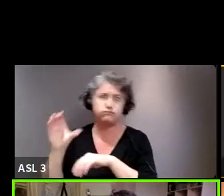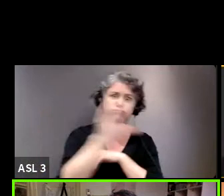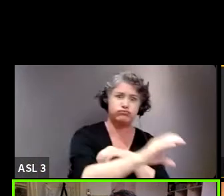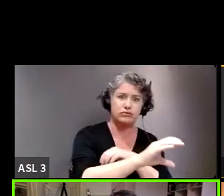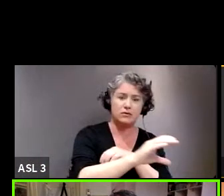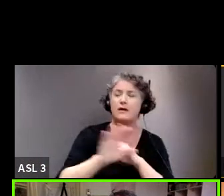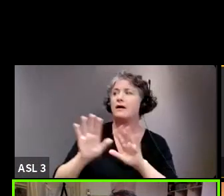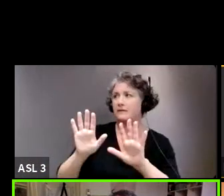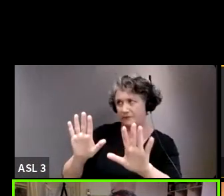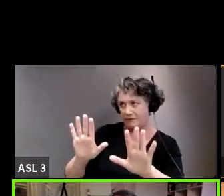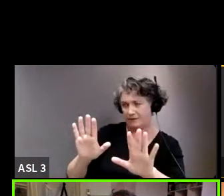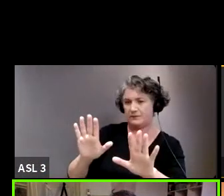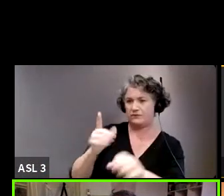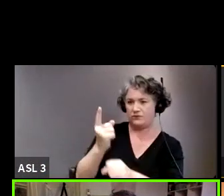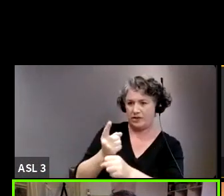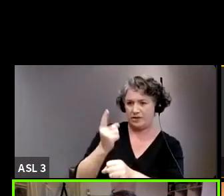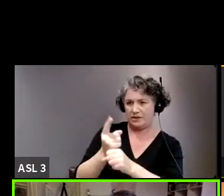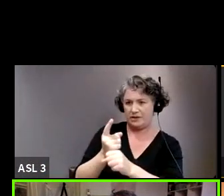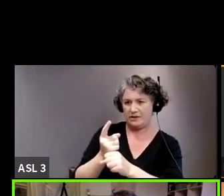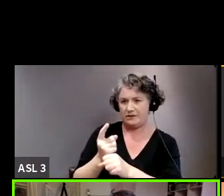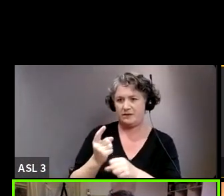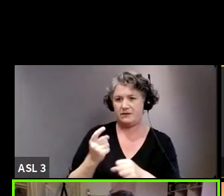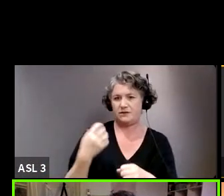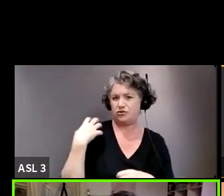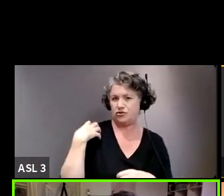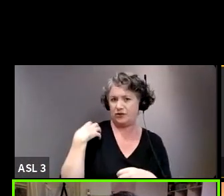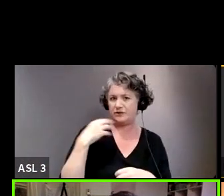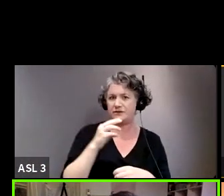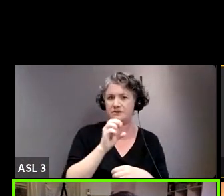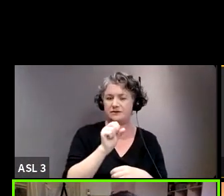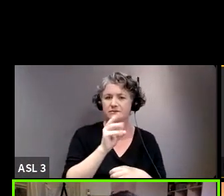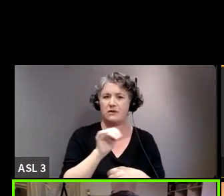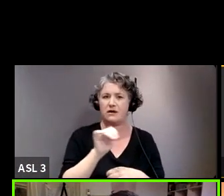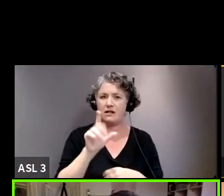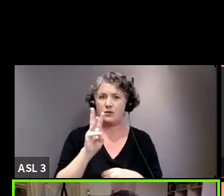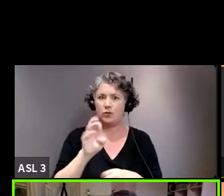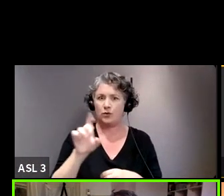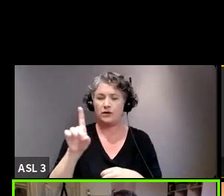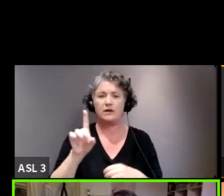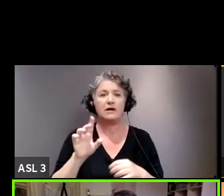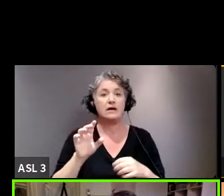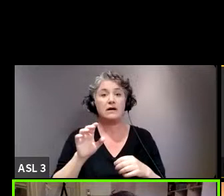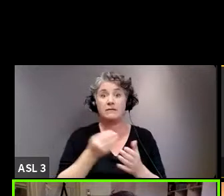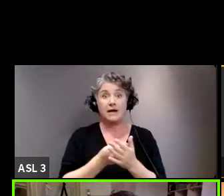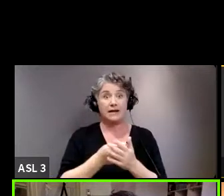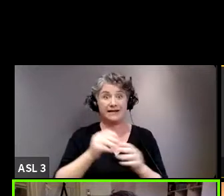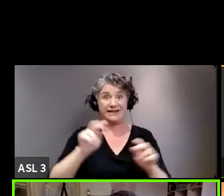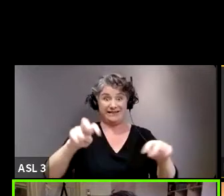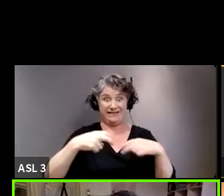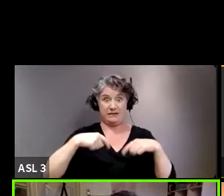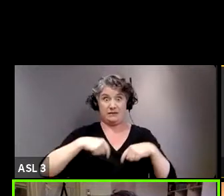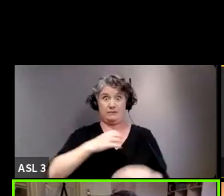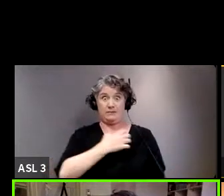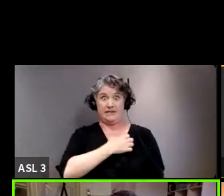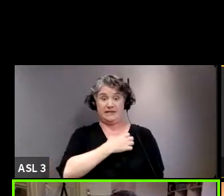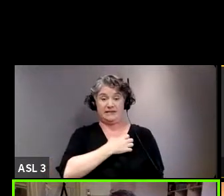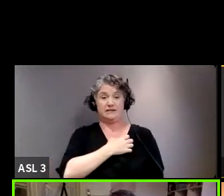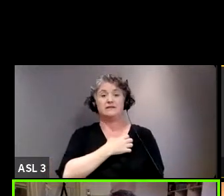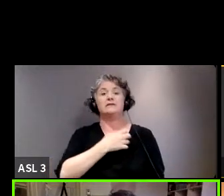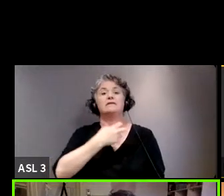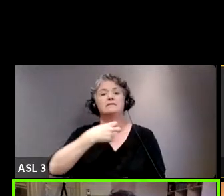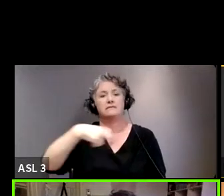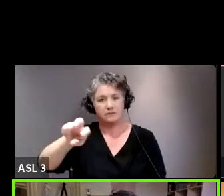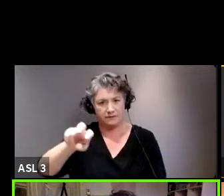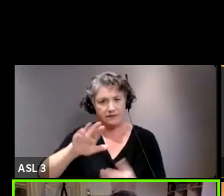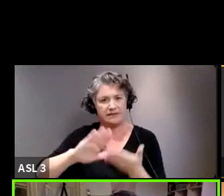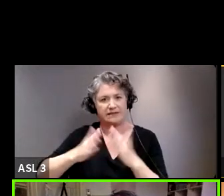that's correct if we don't take the money we get we put a request into the city for the budget the city approves it and